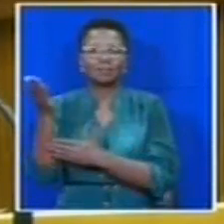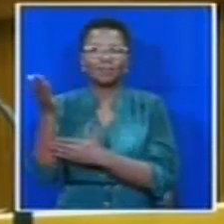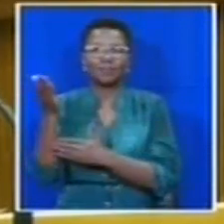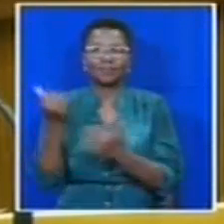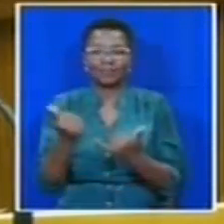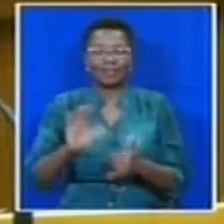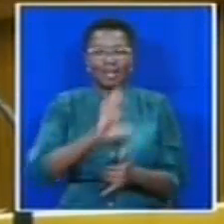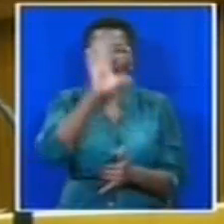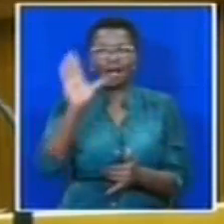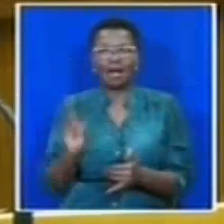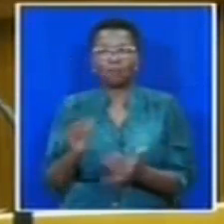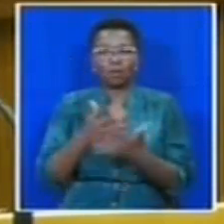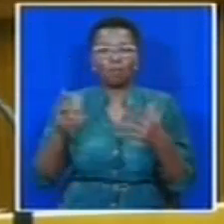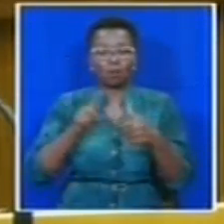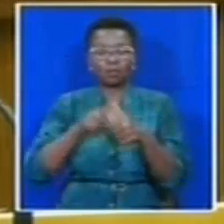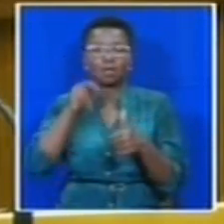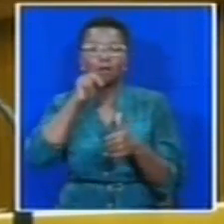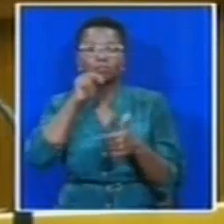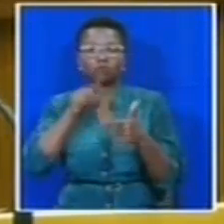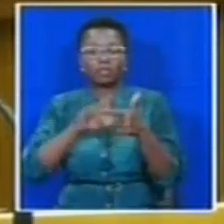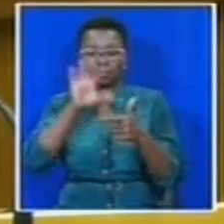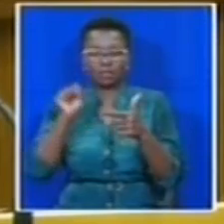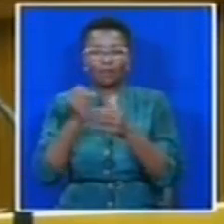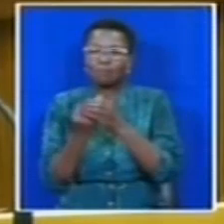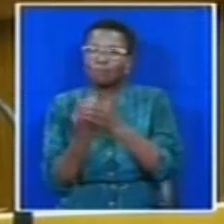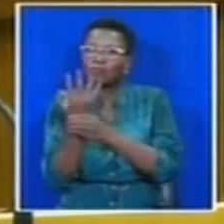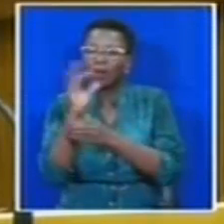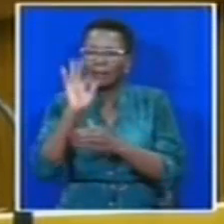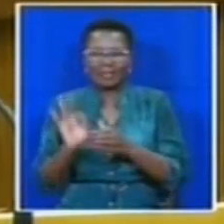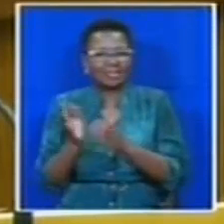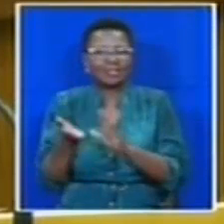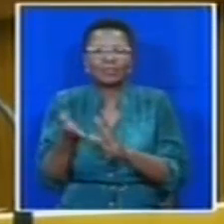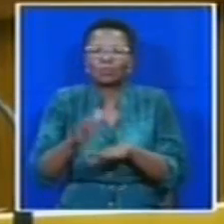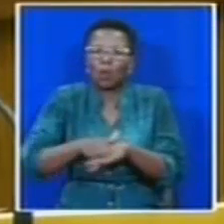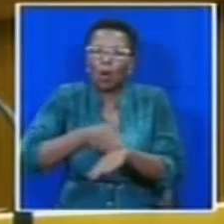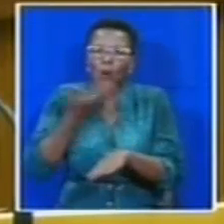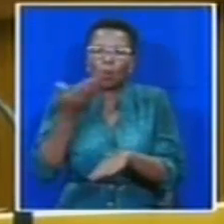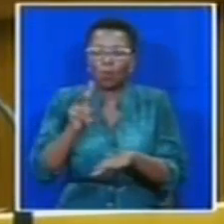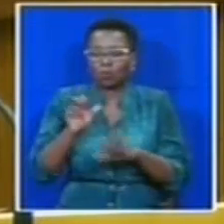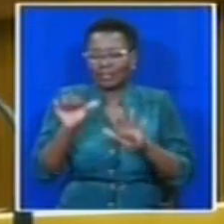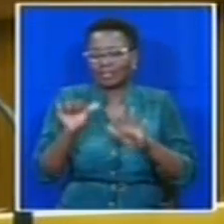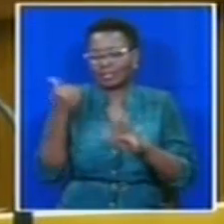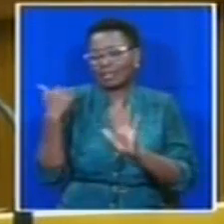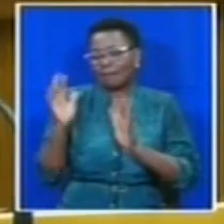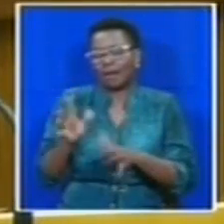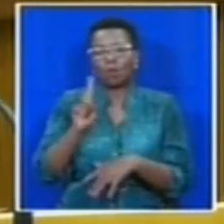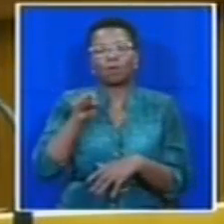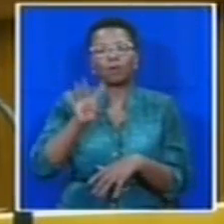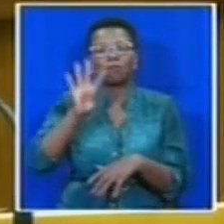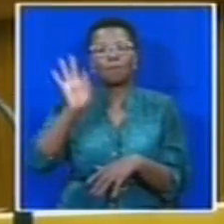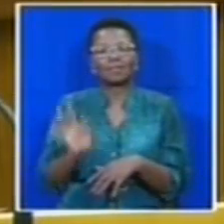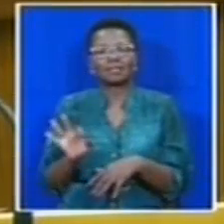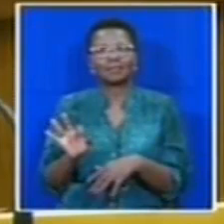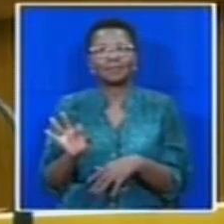biggest economies, Nigeria and South Africa, are growing too slowly, and so in 2016 it only grows at 1.4%.